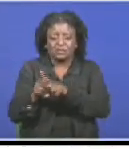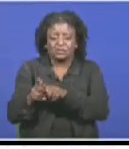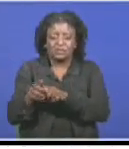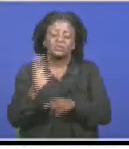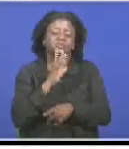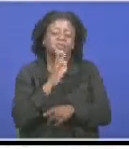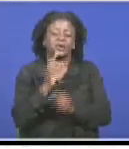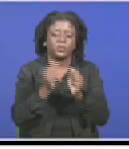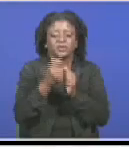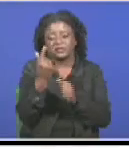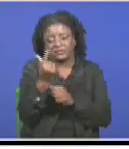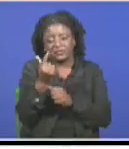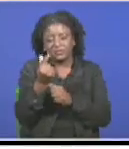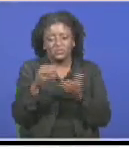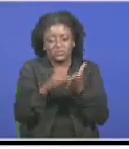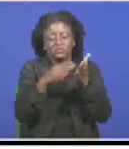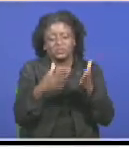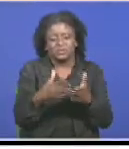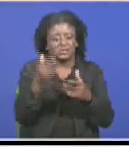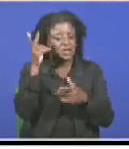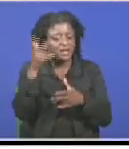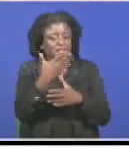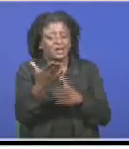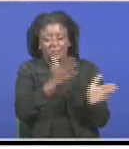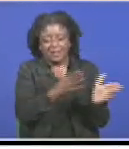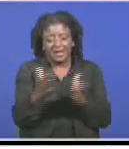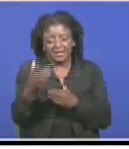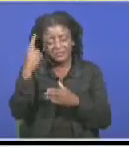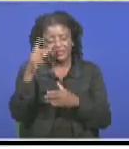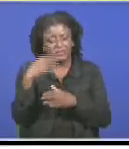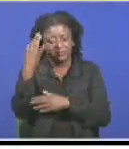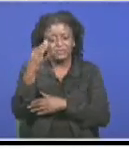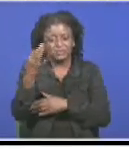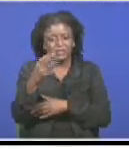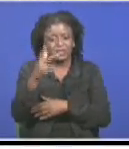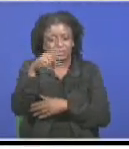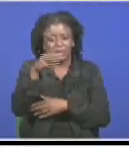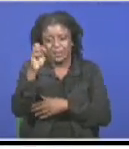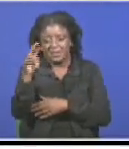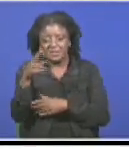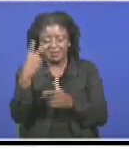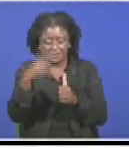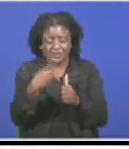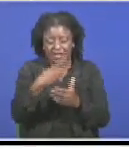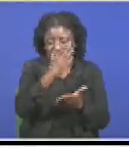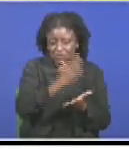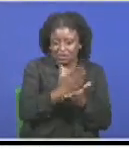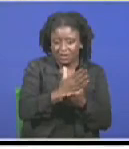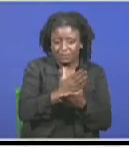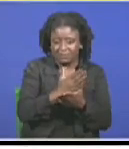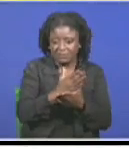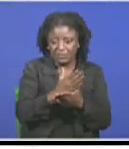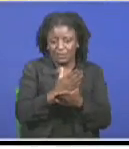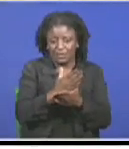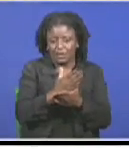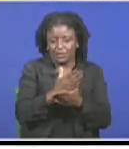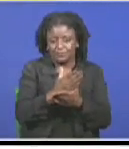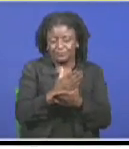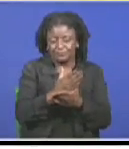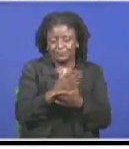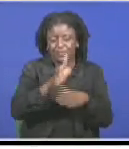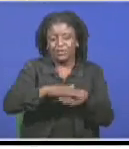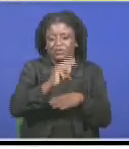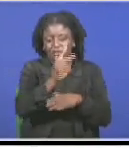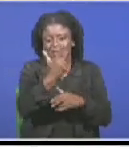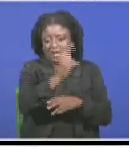out to chat with a few L.N. Coakley students to hear their plans for the future. The Prime Minister's second stop on his three-island tour on the first day of the new